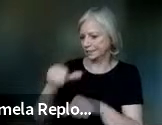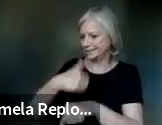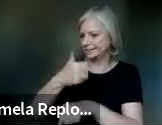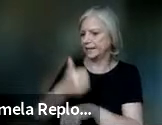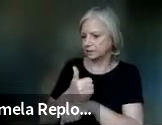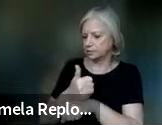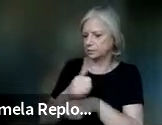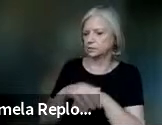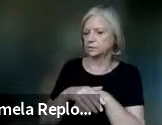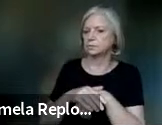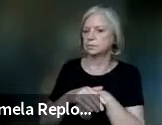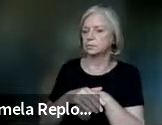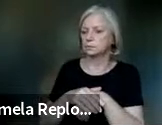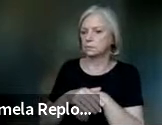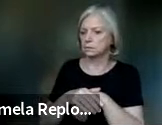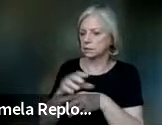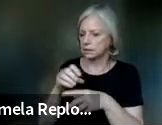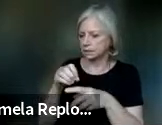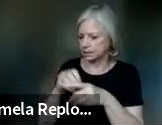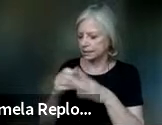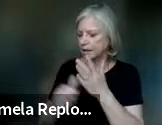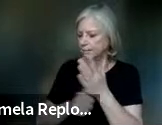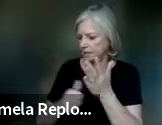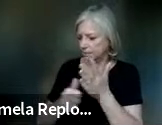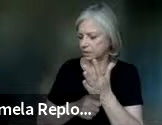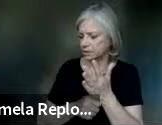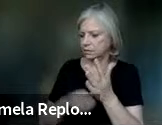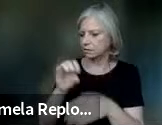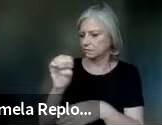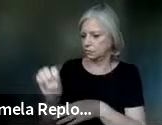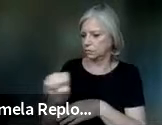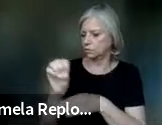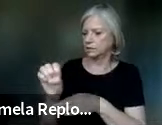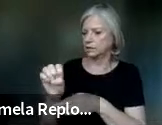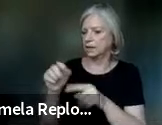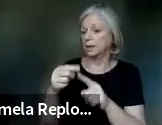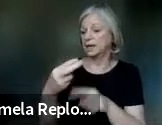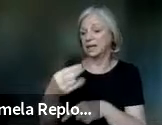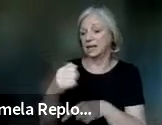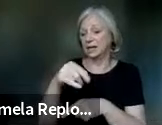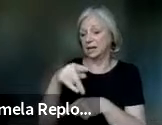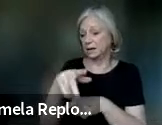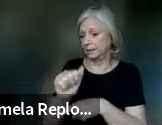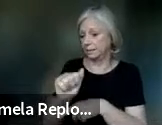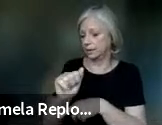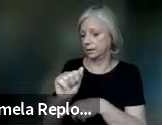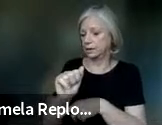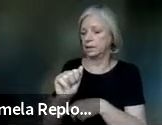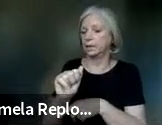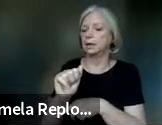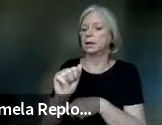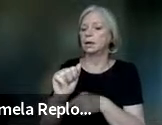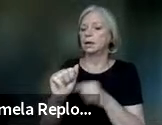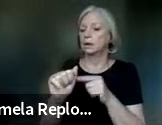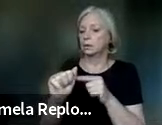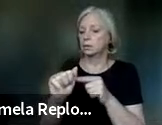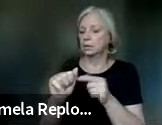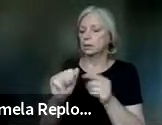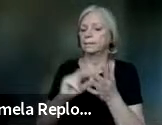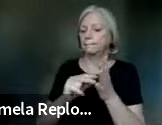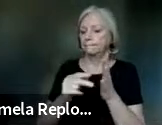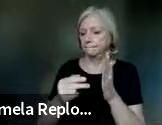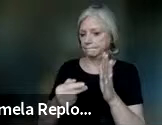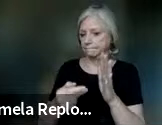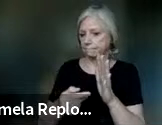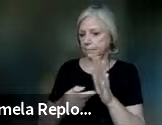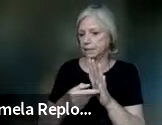information for employers. I will say that HIPAA only applies to covered entities. It doesn't apply to